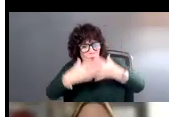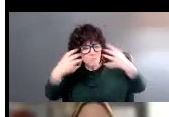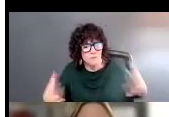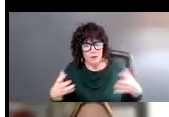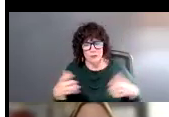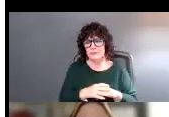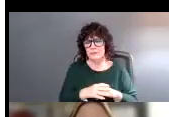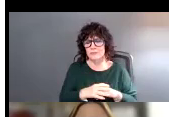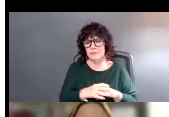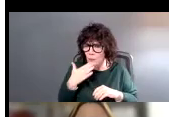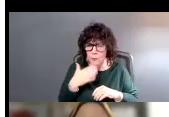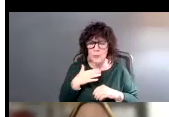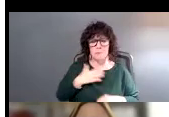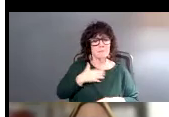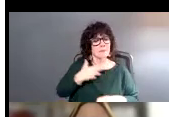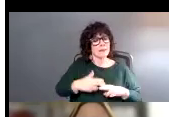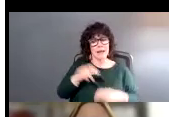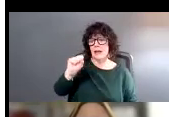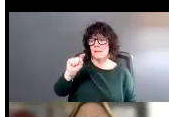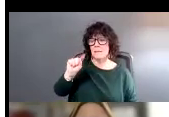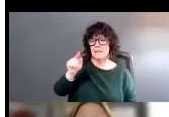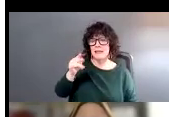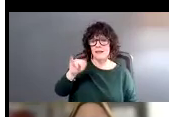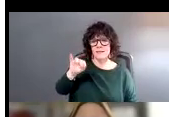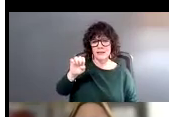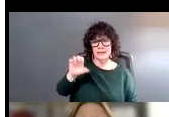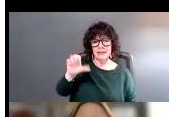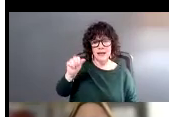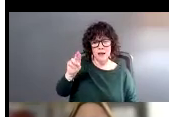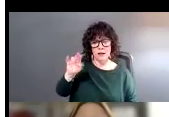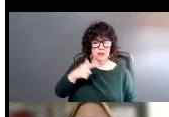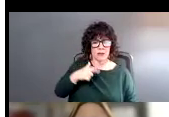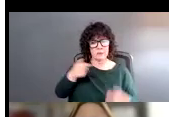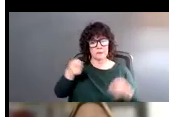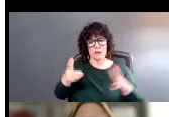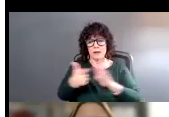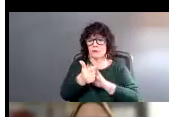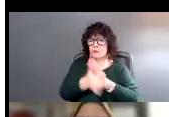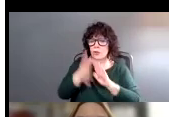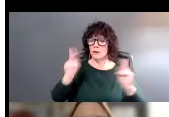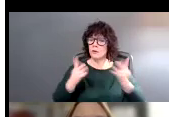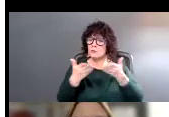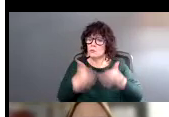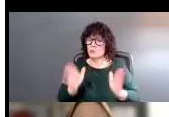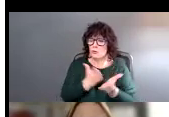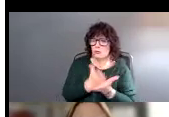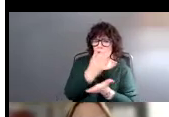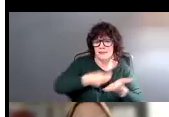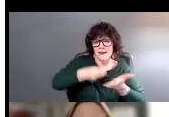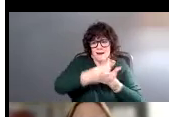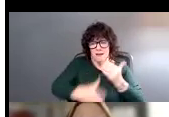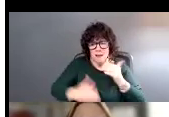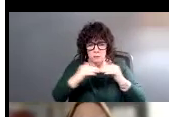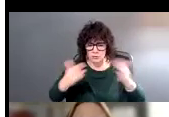and Economic Justice team here at Public Counsel. This series of webinars is brought to you by a